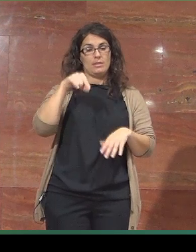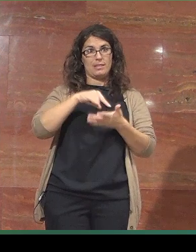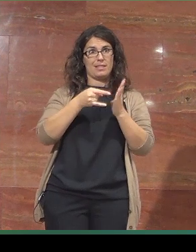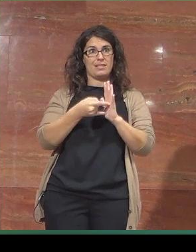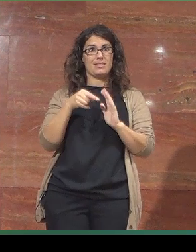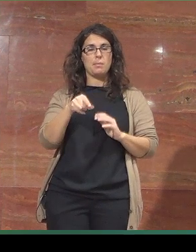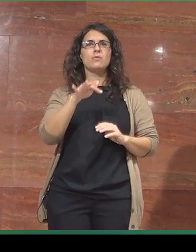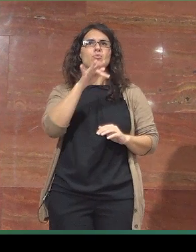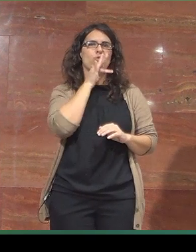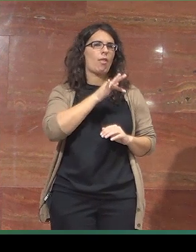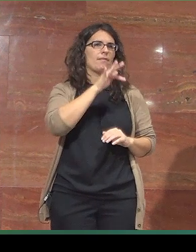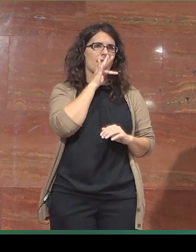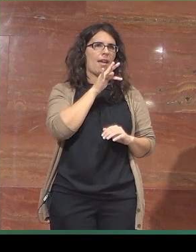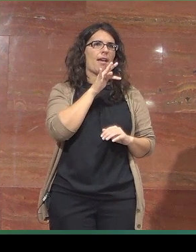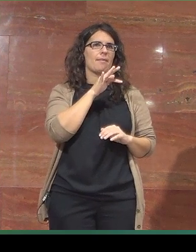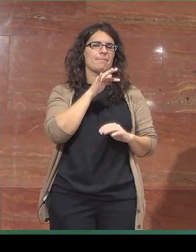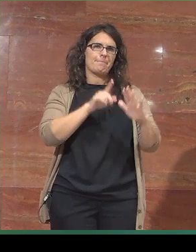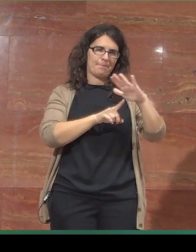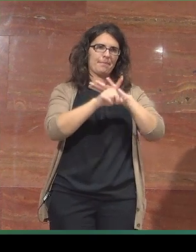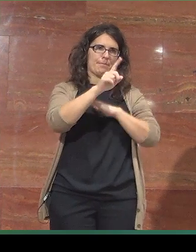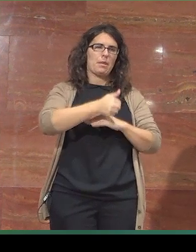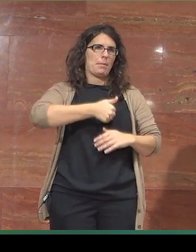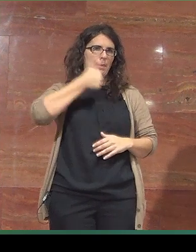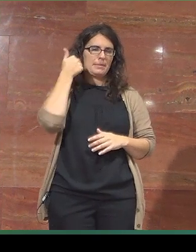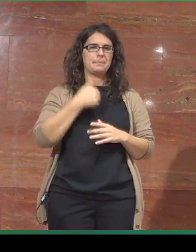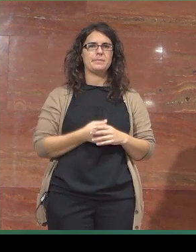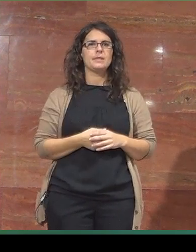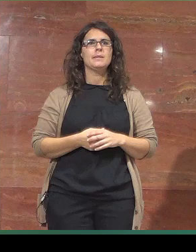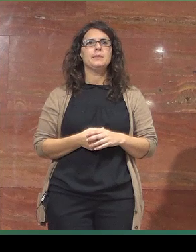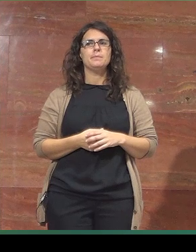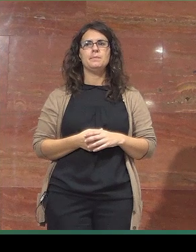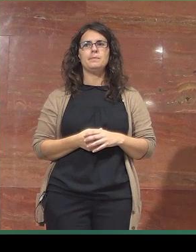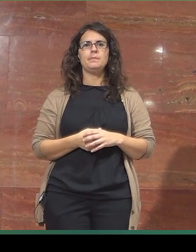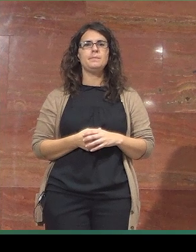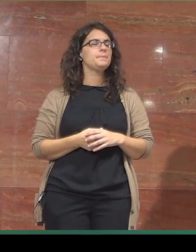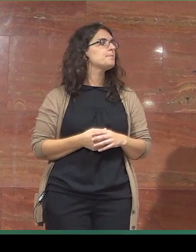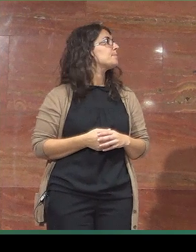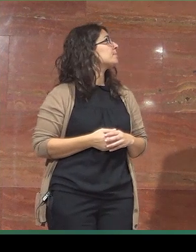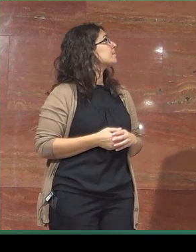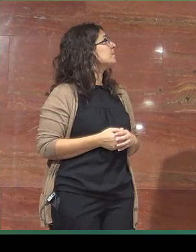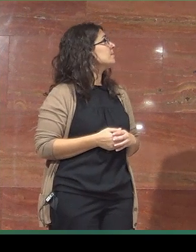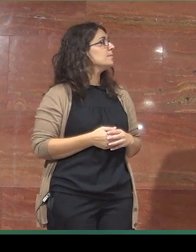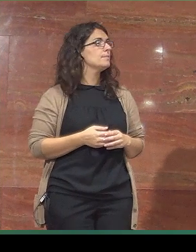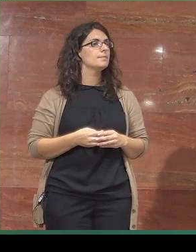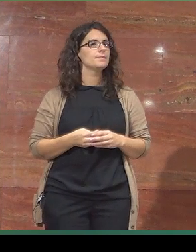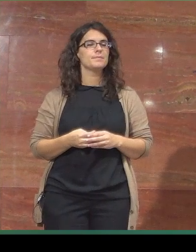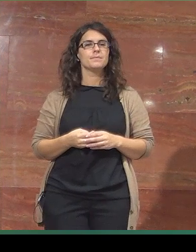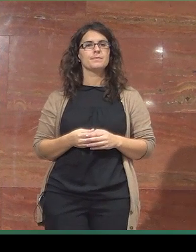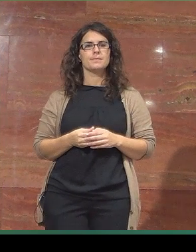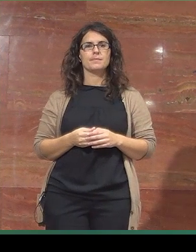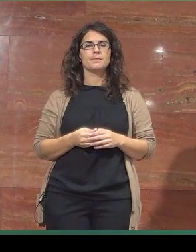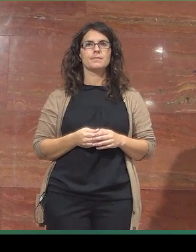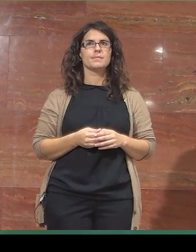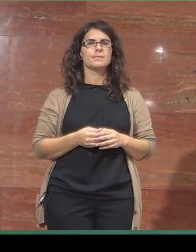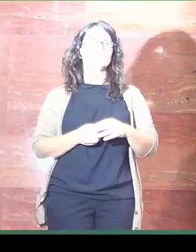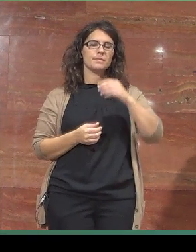The driving force behind the Legible London project was the changing city, and